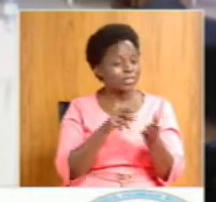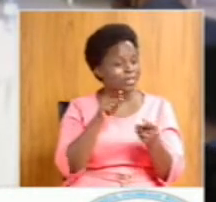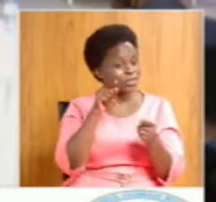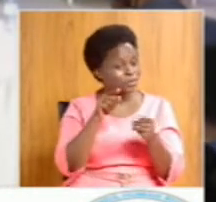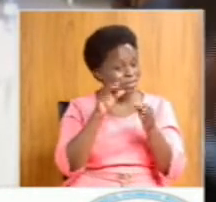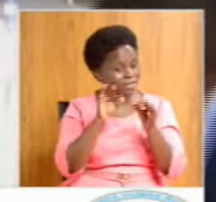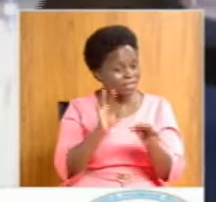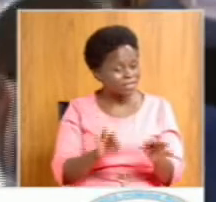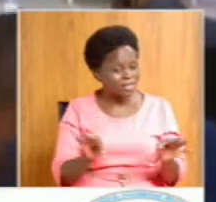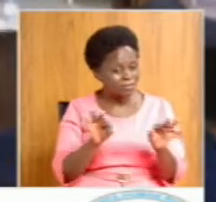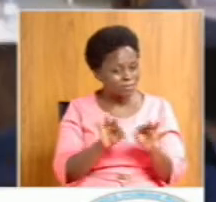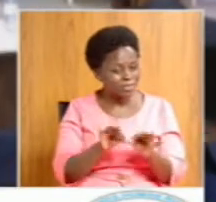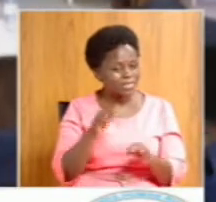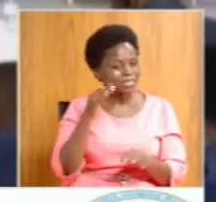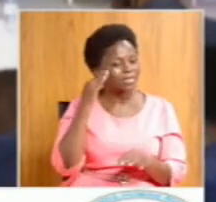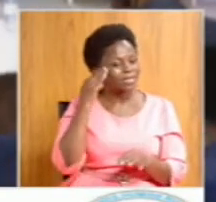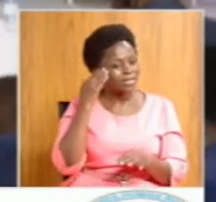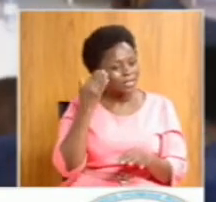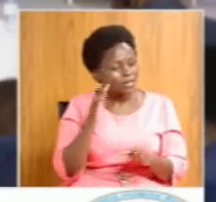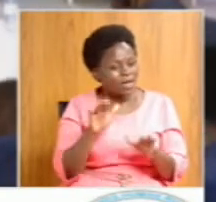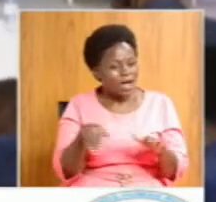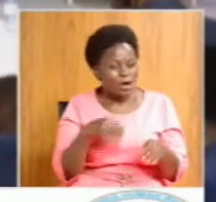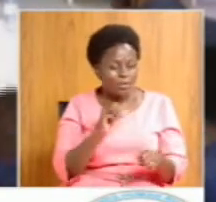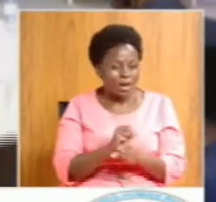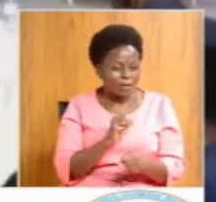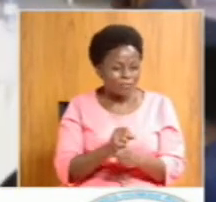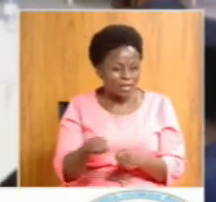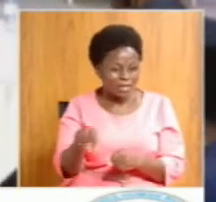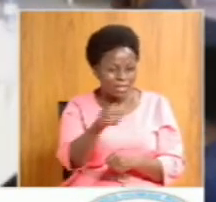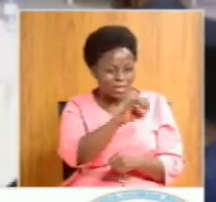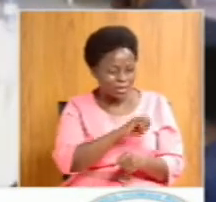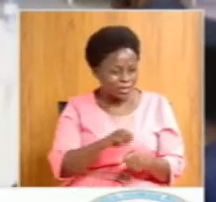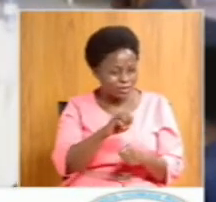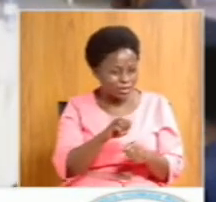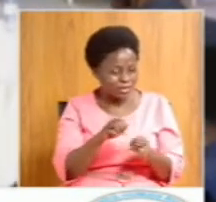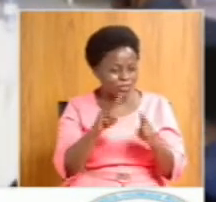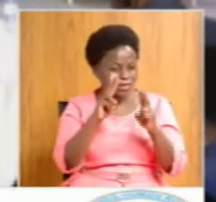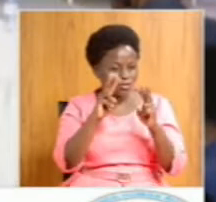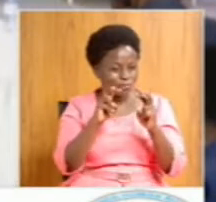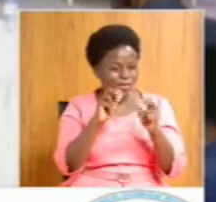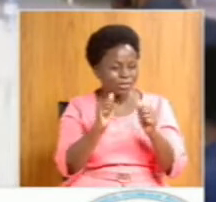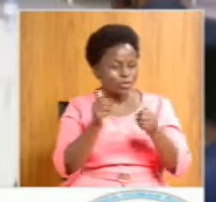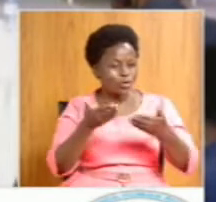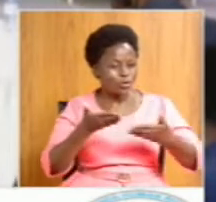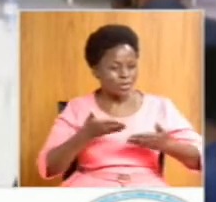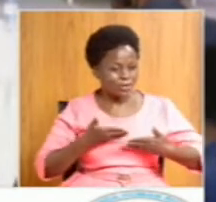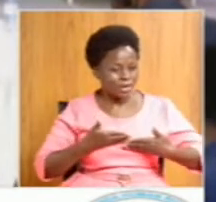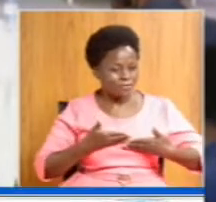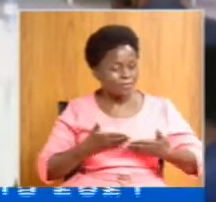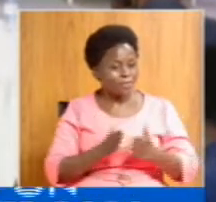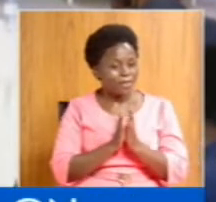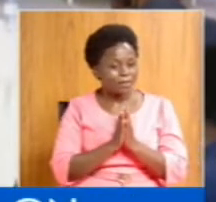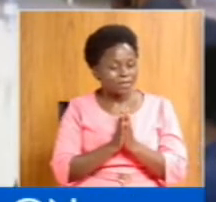important I wonder how we are performing in those areas vis-a-vis the topic that you have please